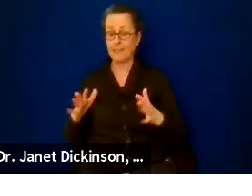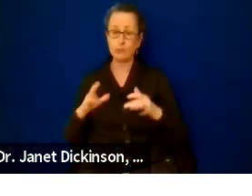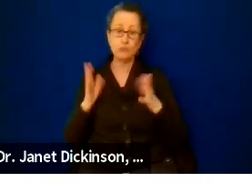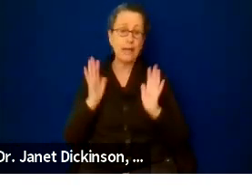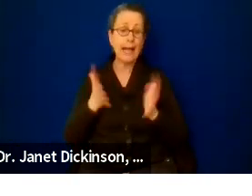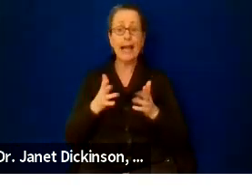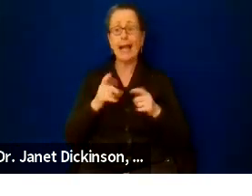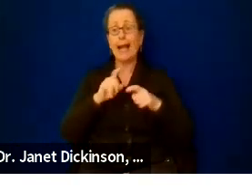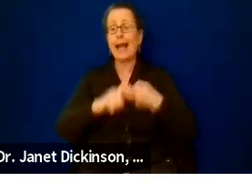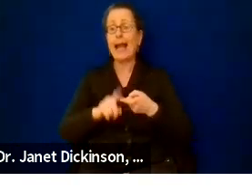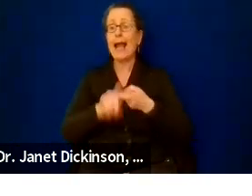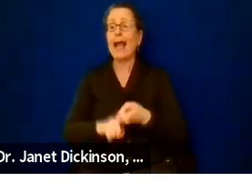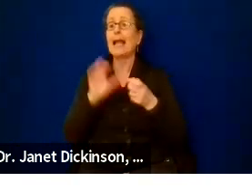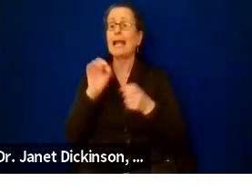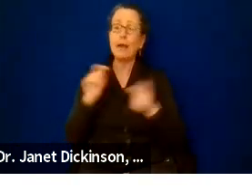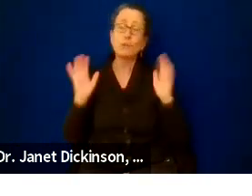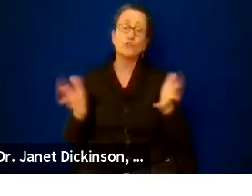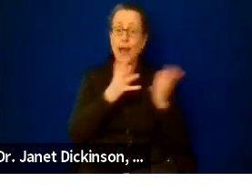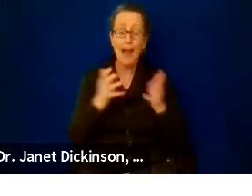day, end of quote.